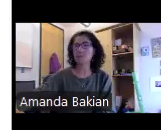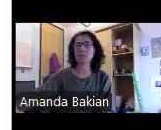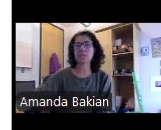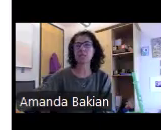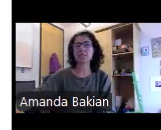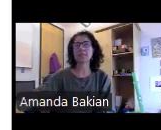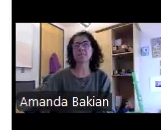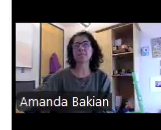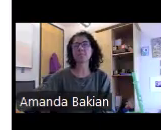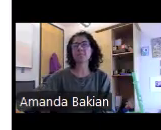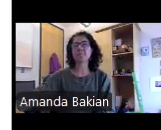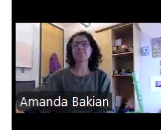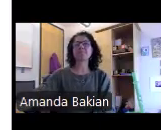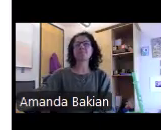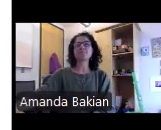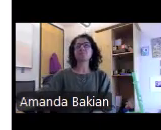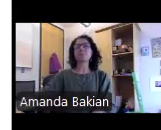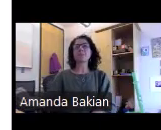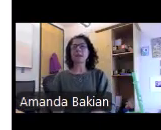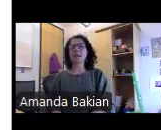developmental disabilities.